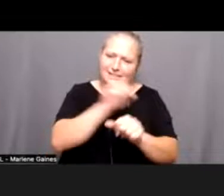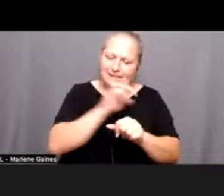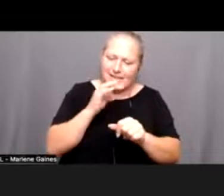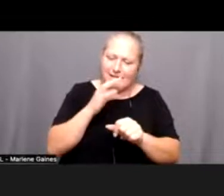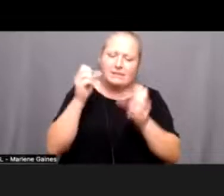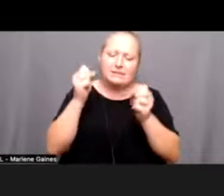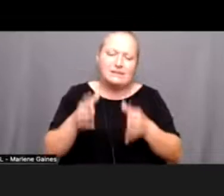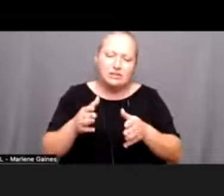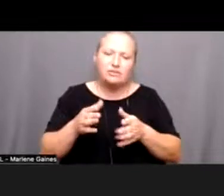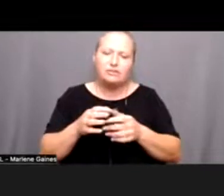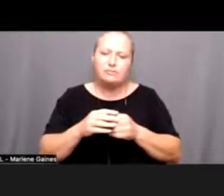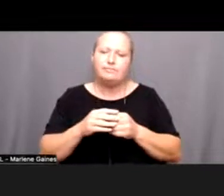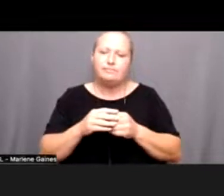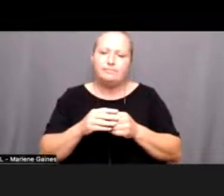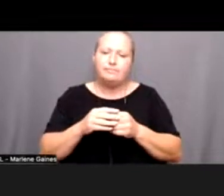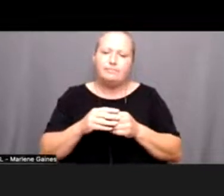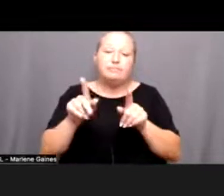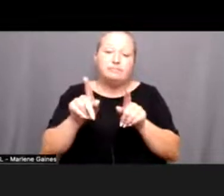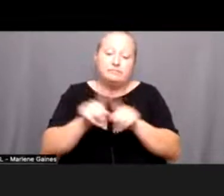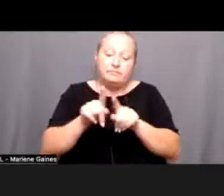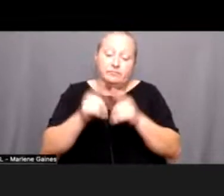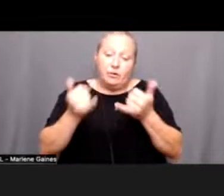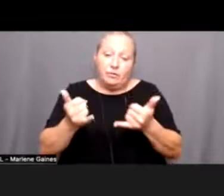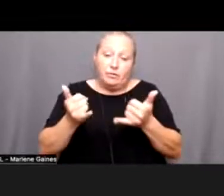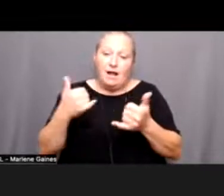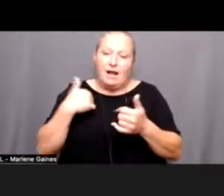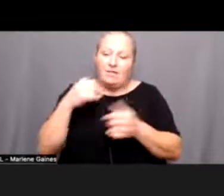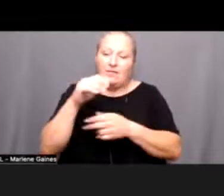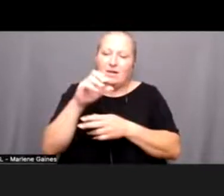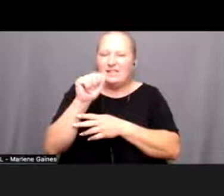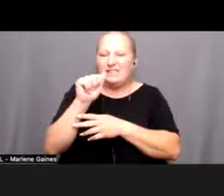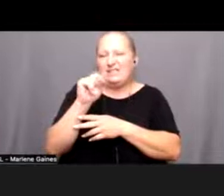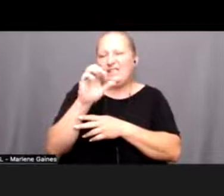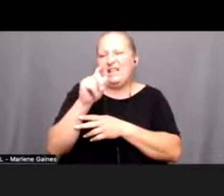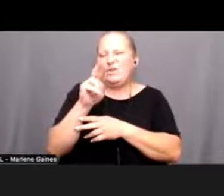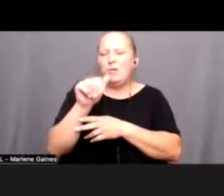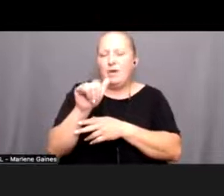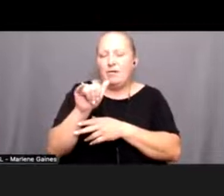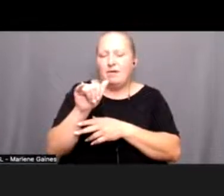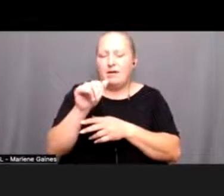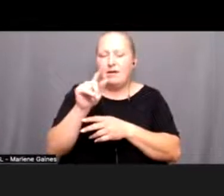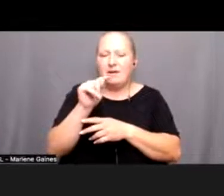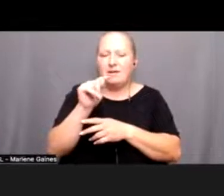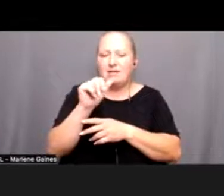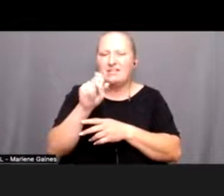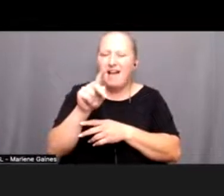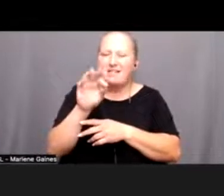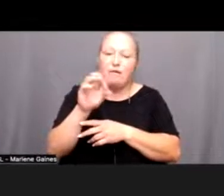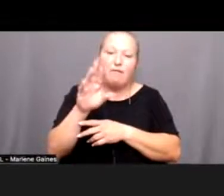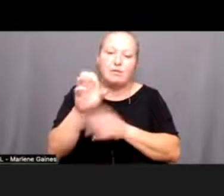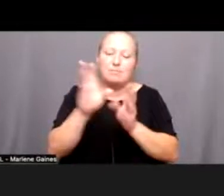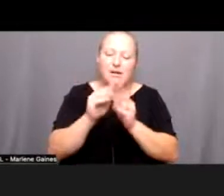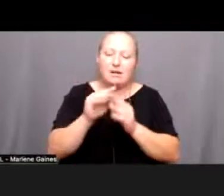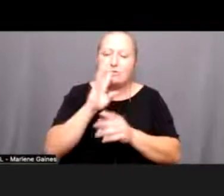teachers. Additionally, today we had a sanctuary task force meeting where we talked about, we had